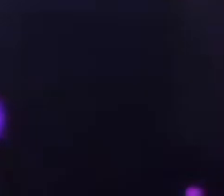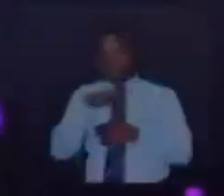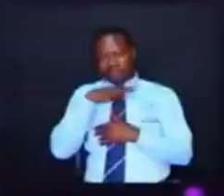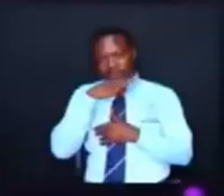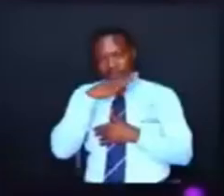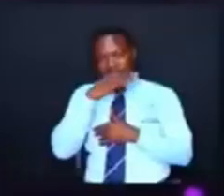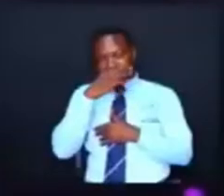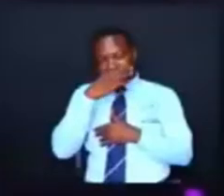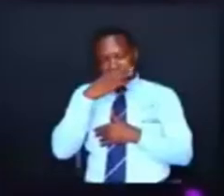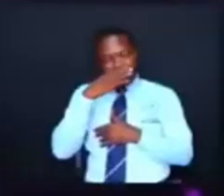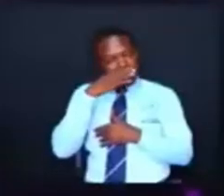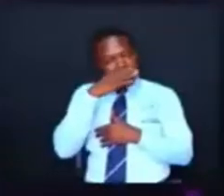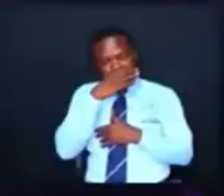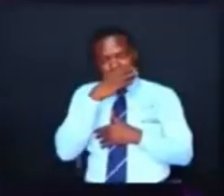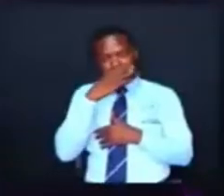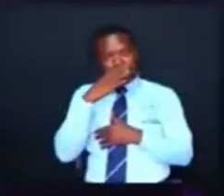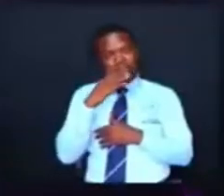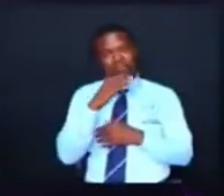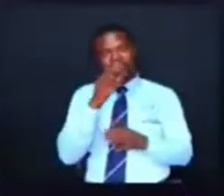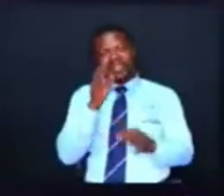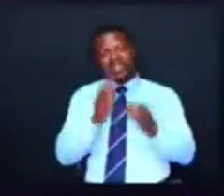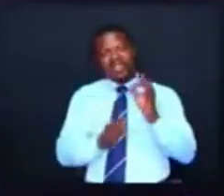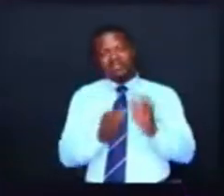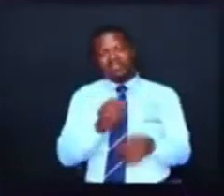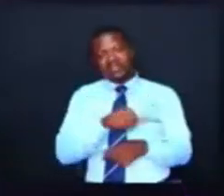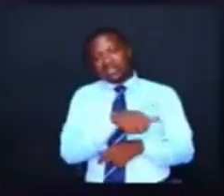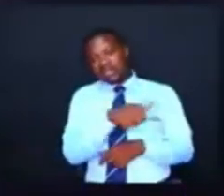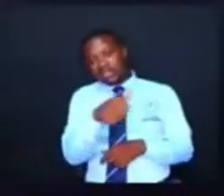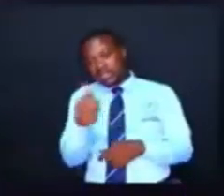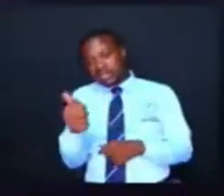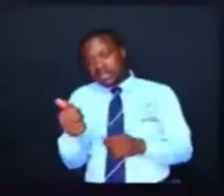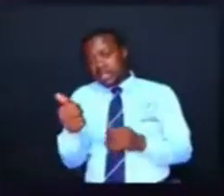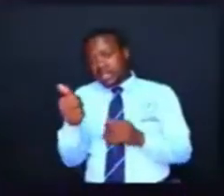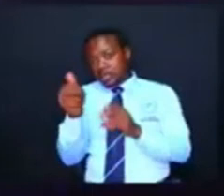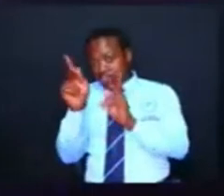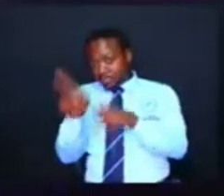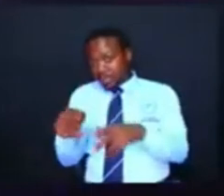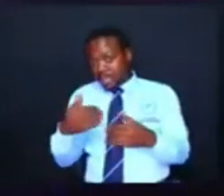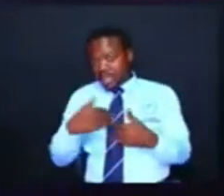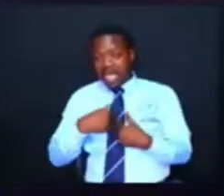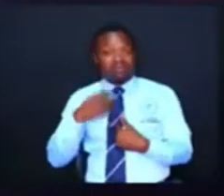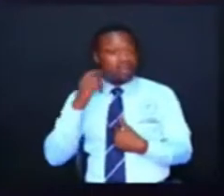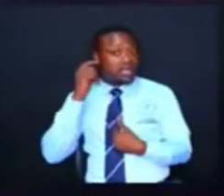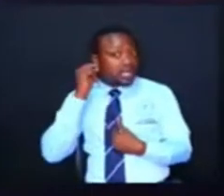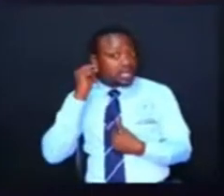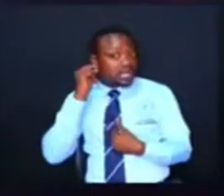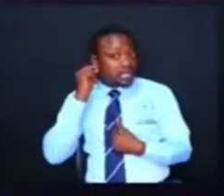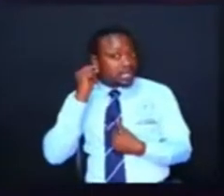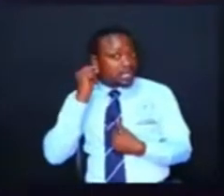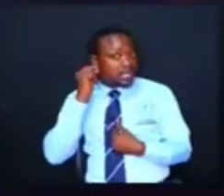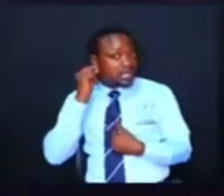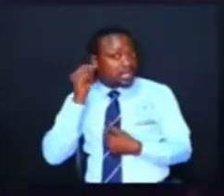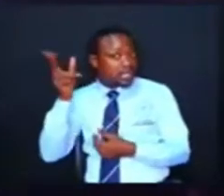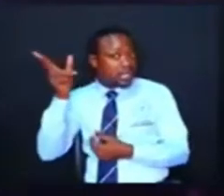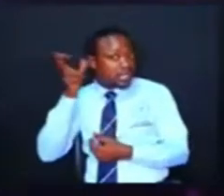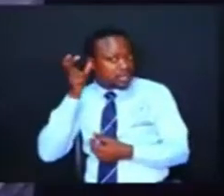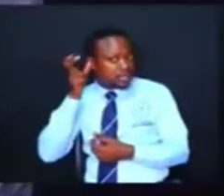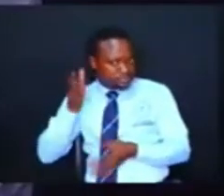23. Now, if anyone has ears to hear, let them